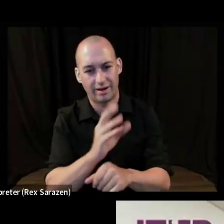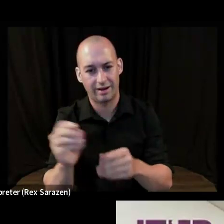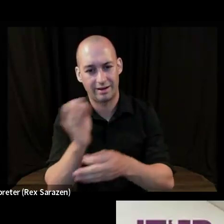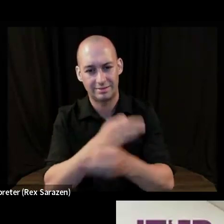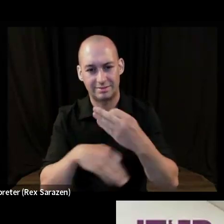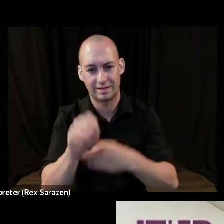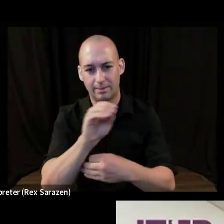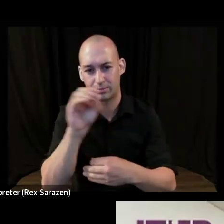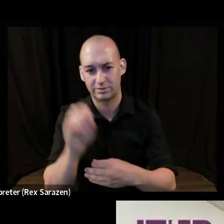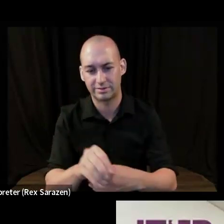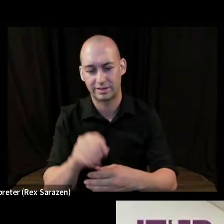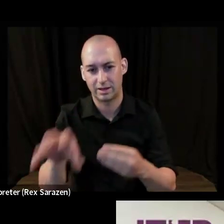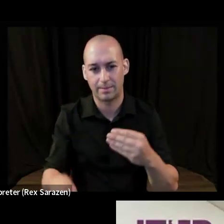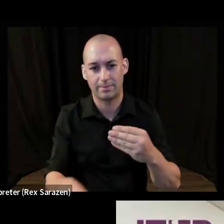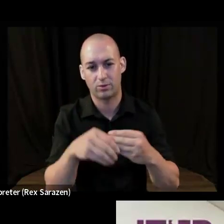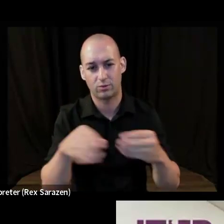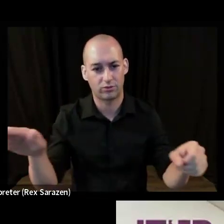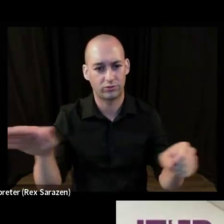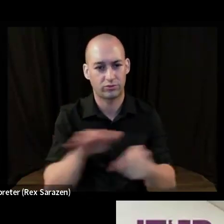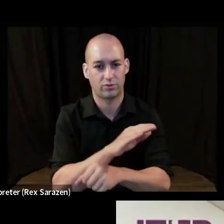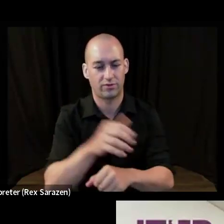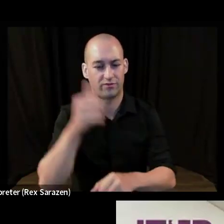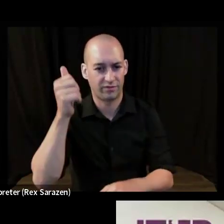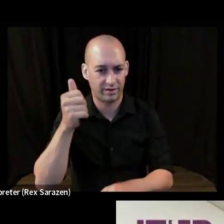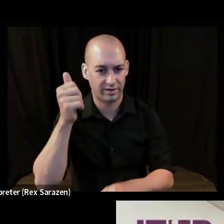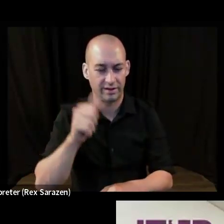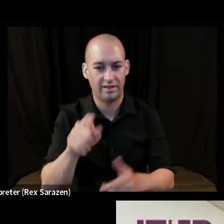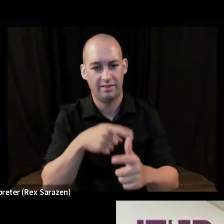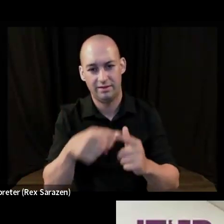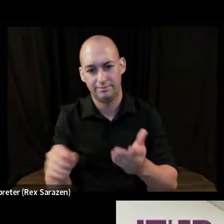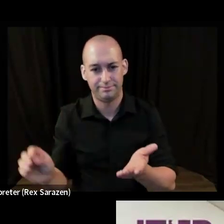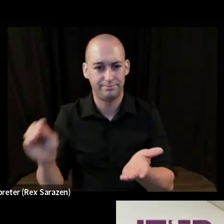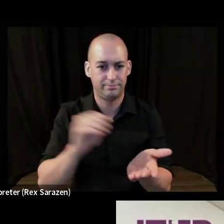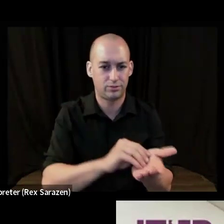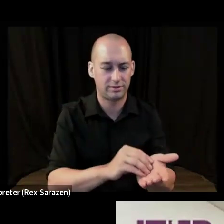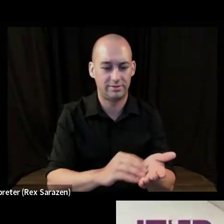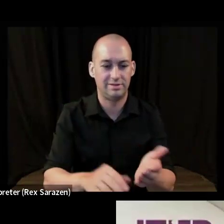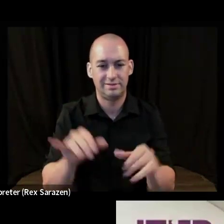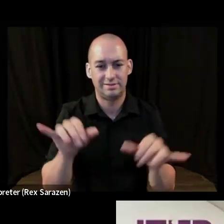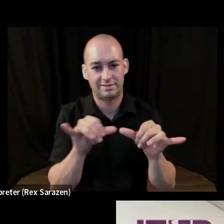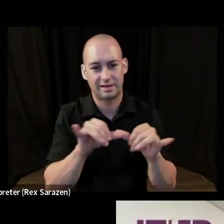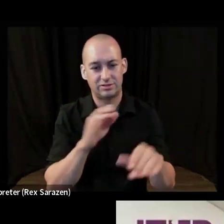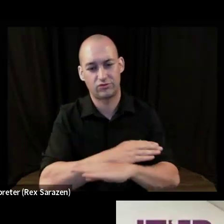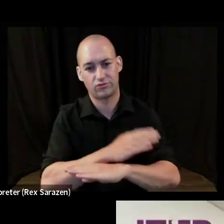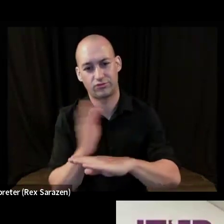total funding, and kind of putting a size range on the grants based on